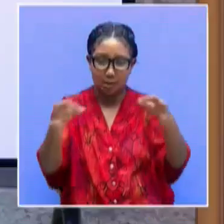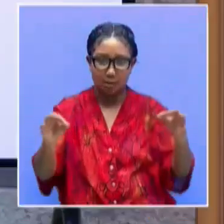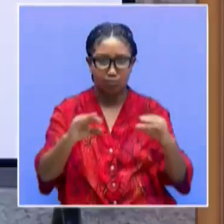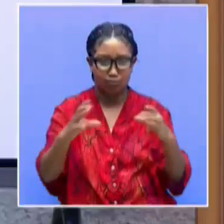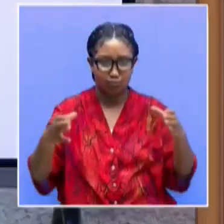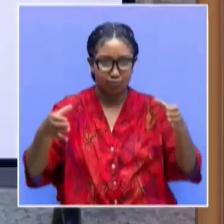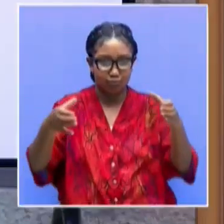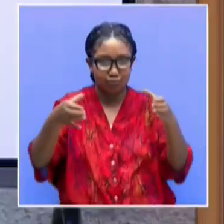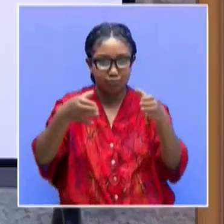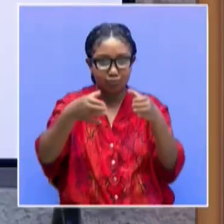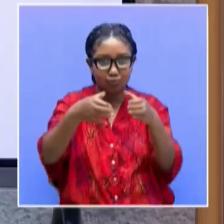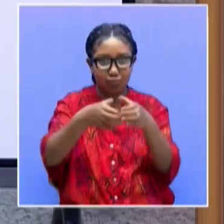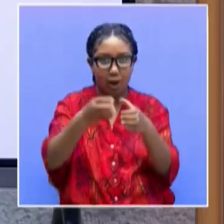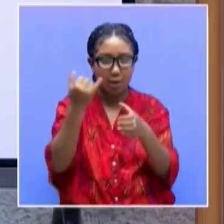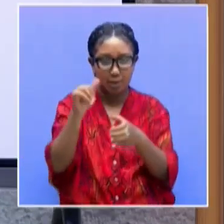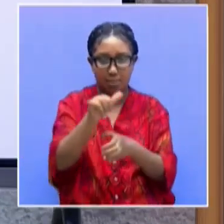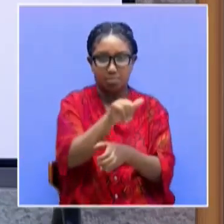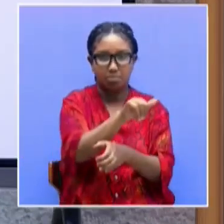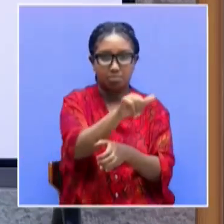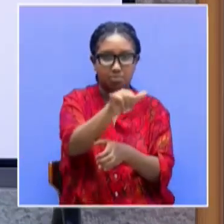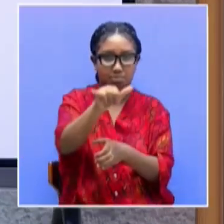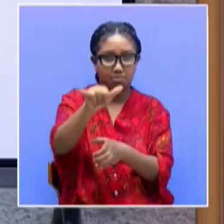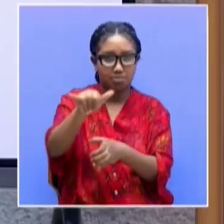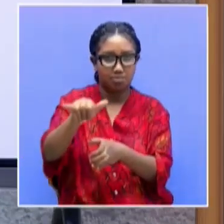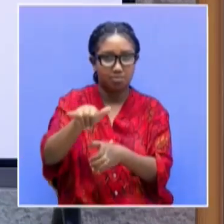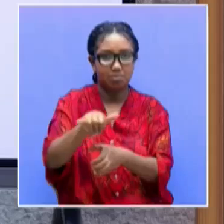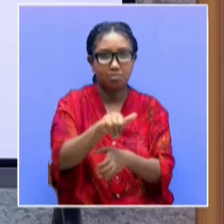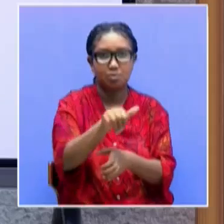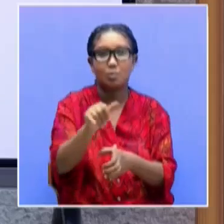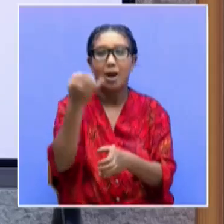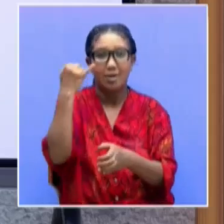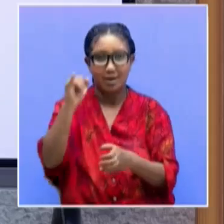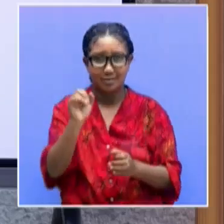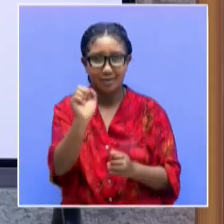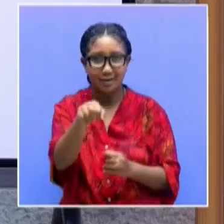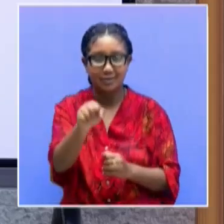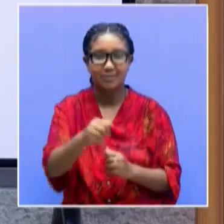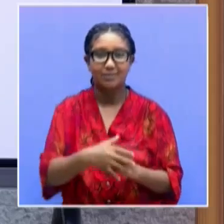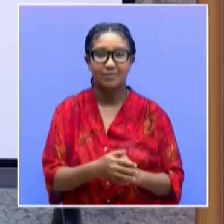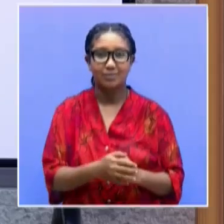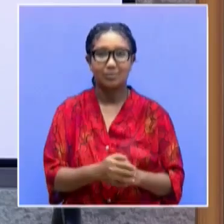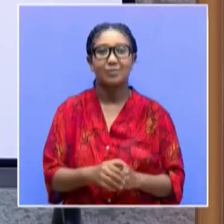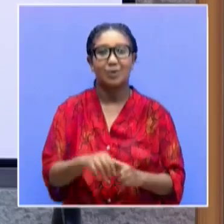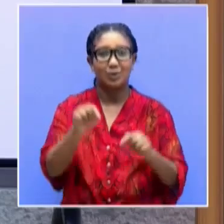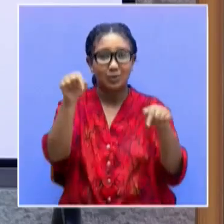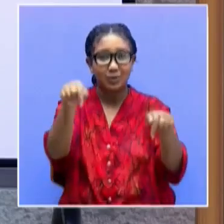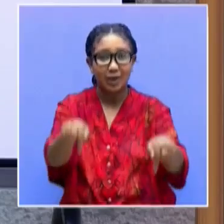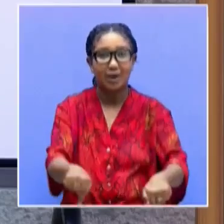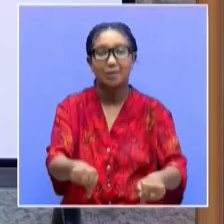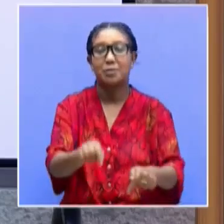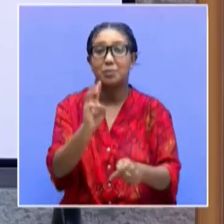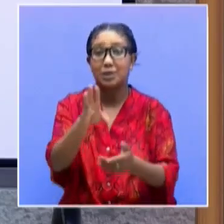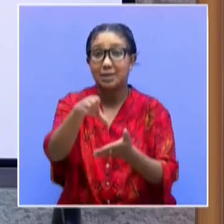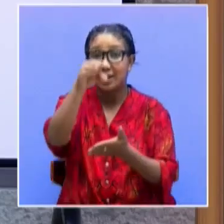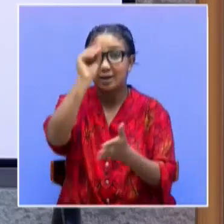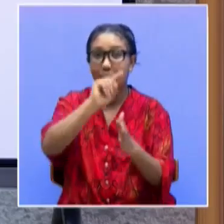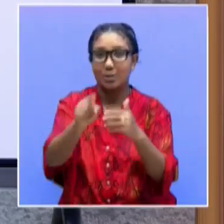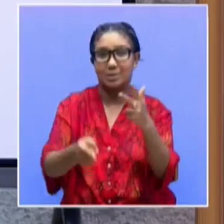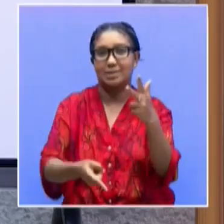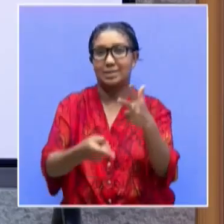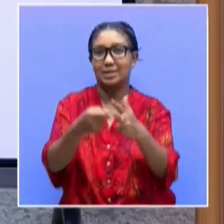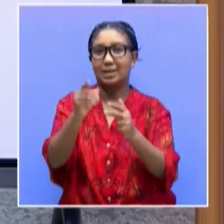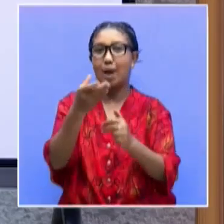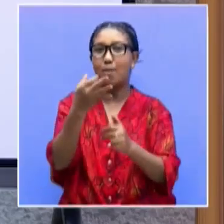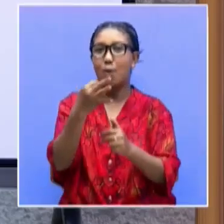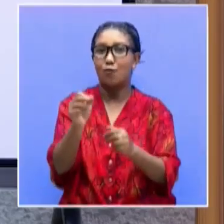with a coherent ideas or flow of ideas, right? All right, so today we're going to see the third type